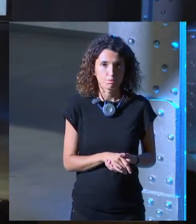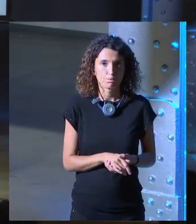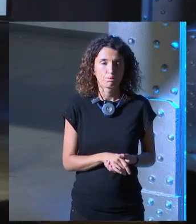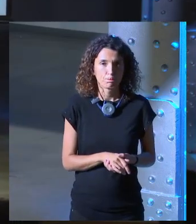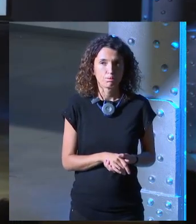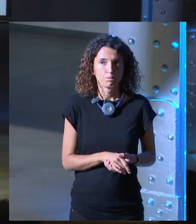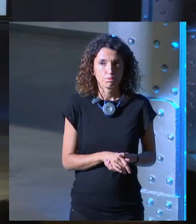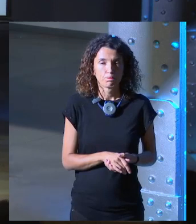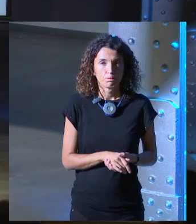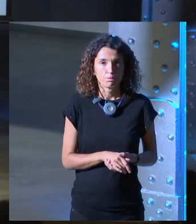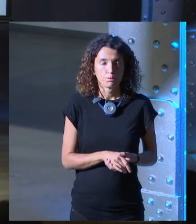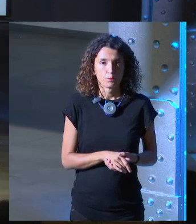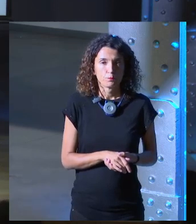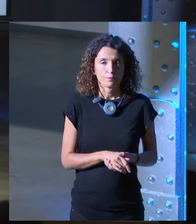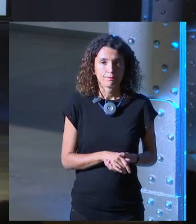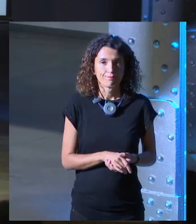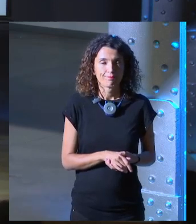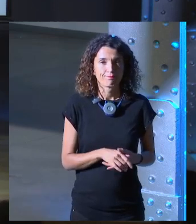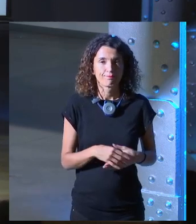Without question and without doubt,